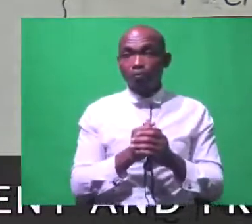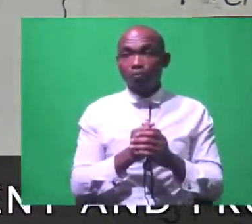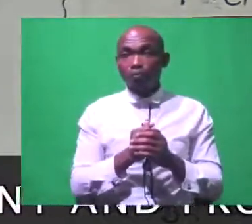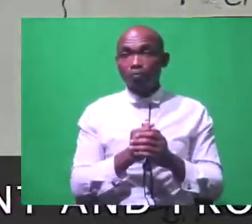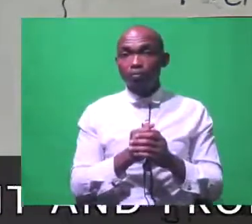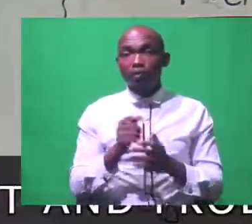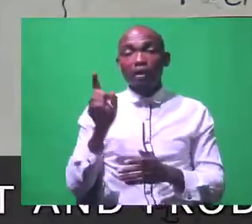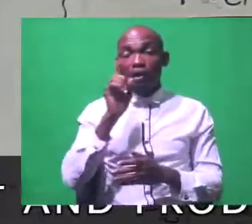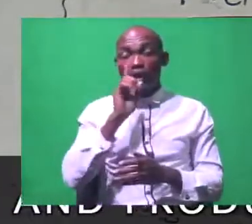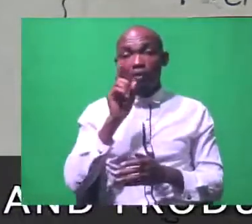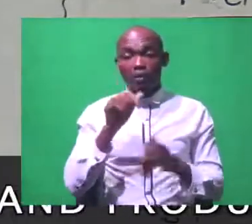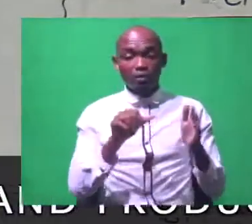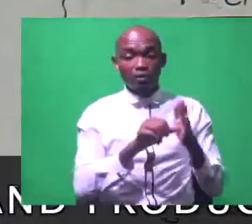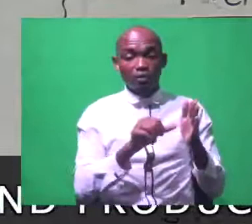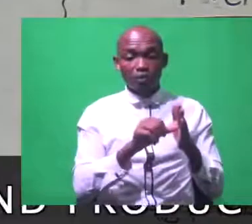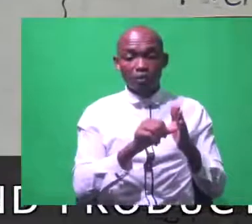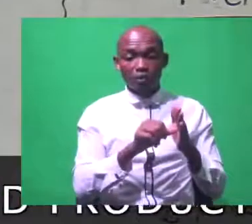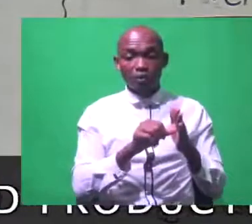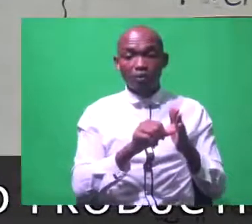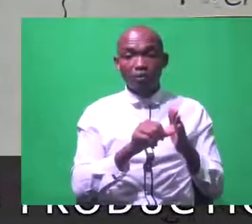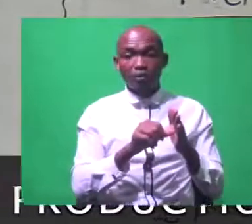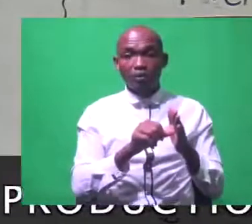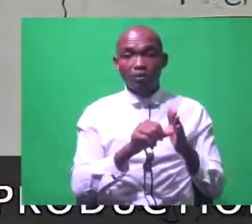Every student says labor power.